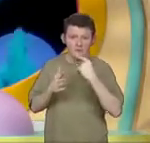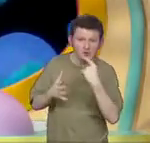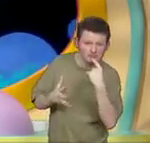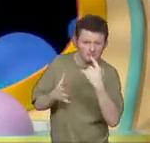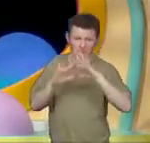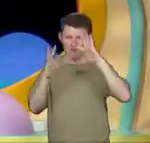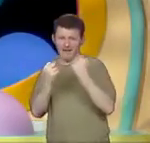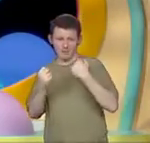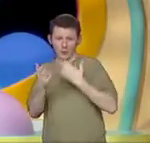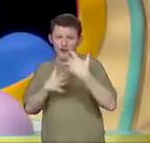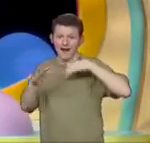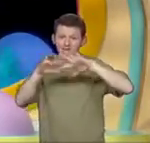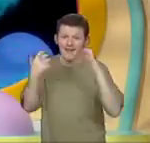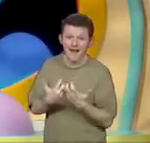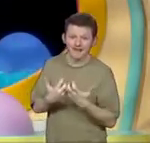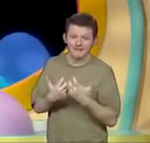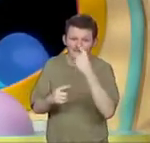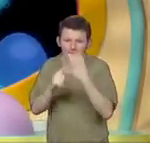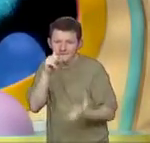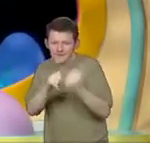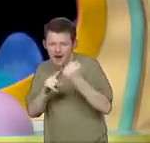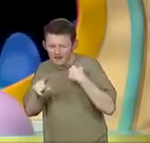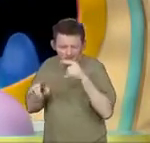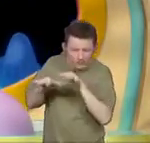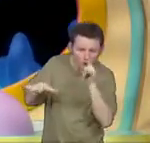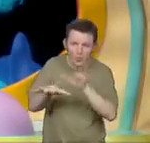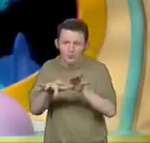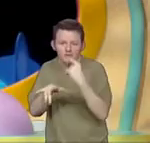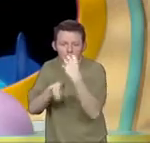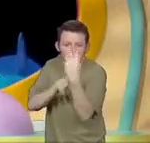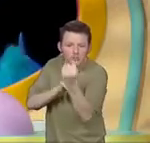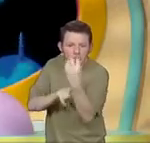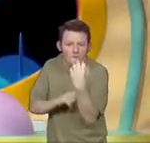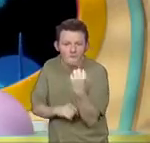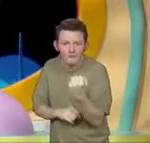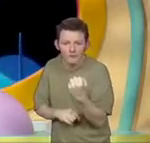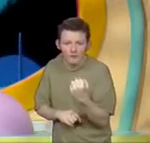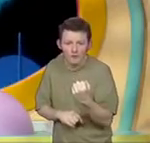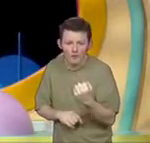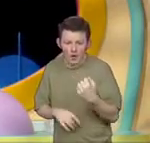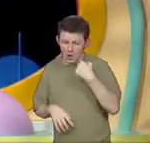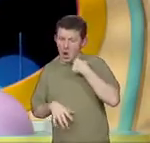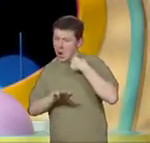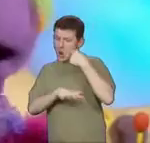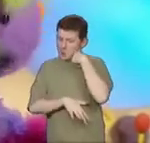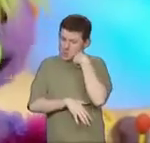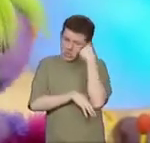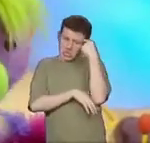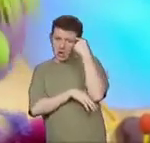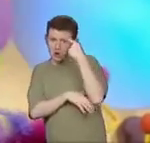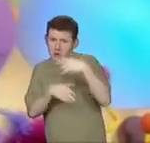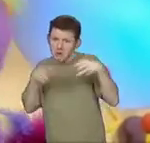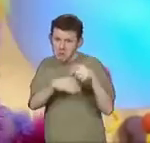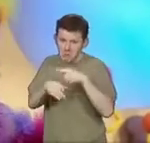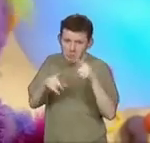Hoobopedia is like an encyclopedia, but it's on Hoobnet, and you look things up in it by using a Hoobie computer. I wonder